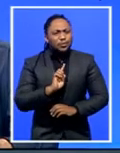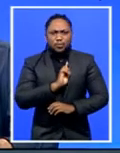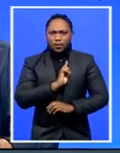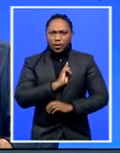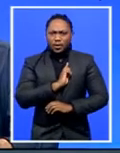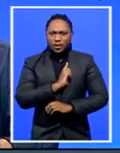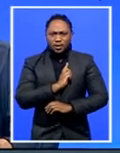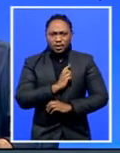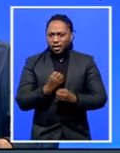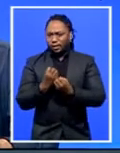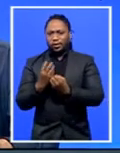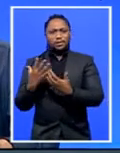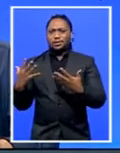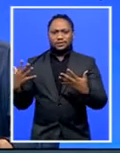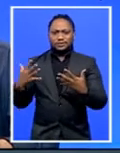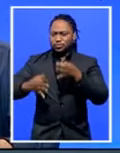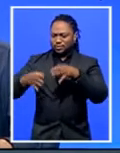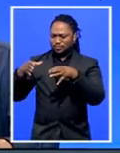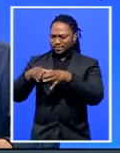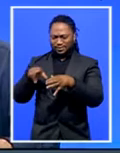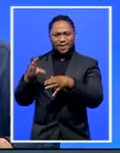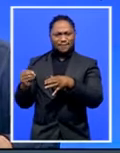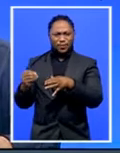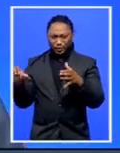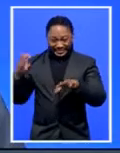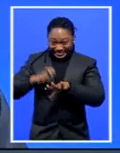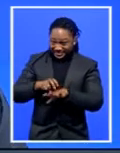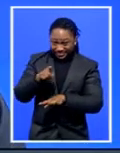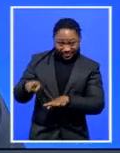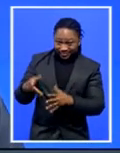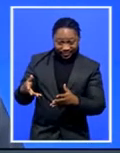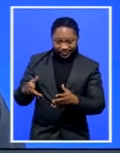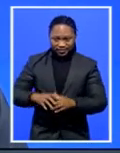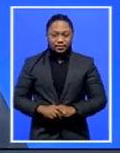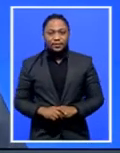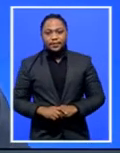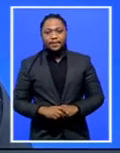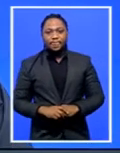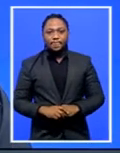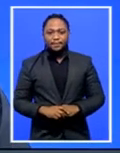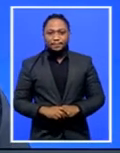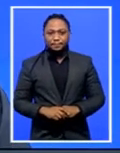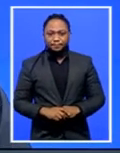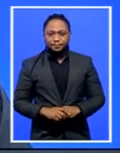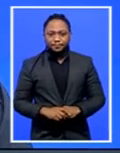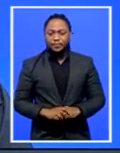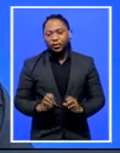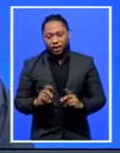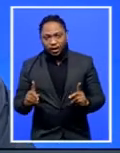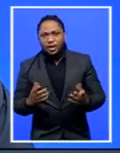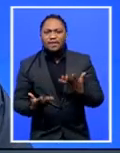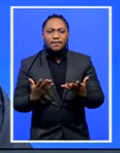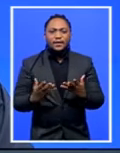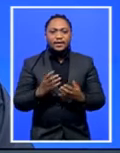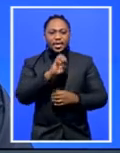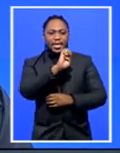these parties such as these, for example? Is a matter for them? Do we need them? Well, if you recall the EFF stance